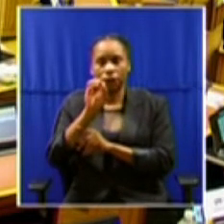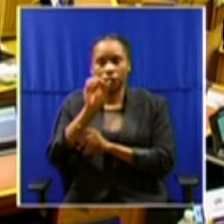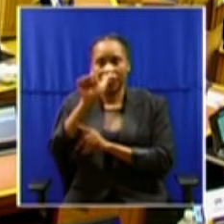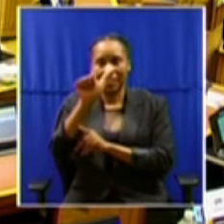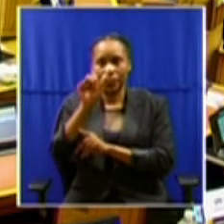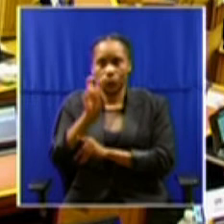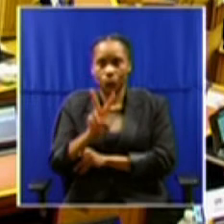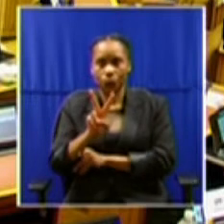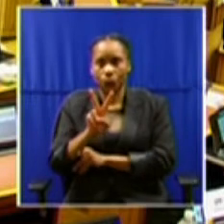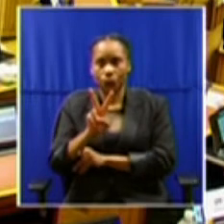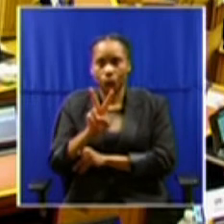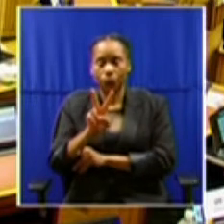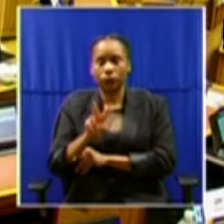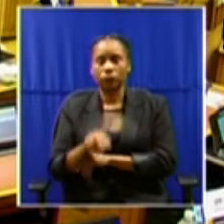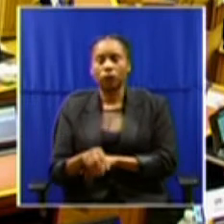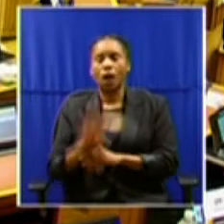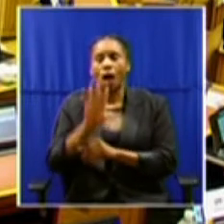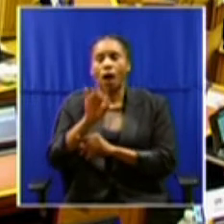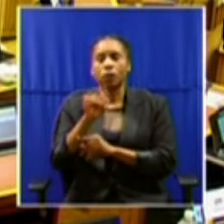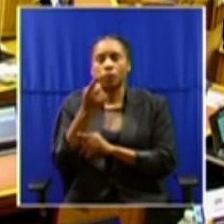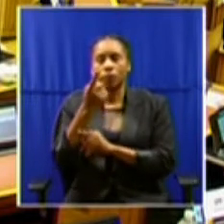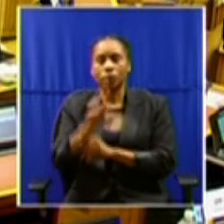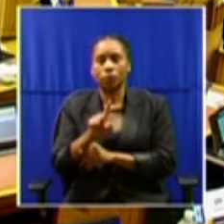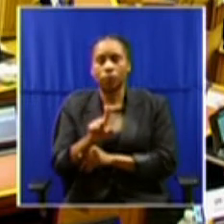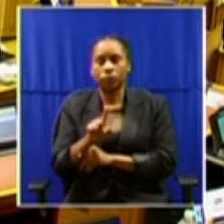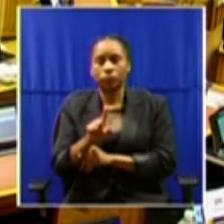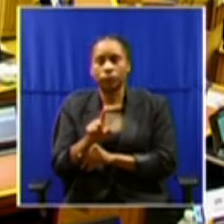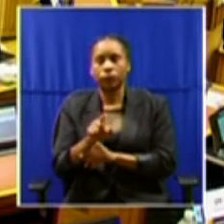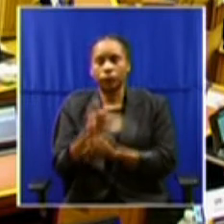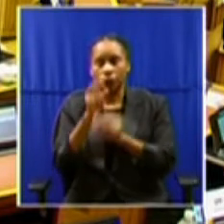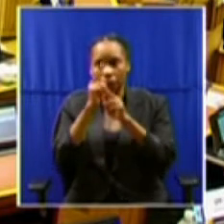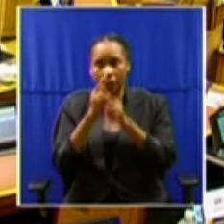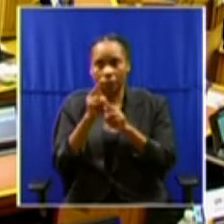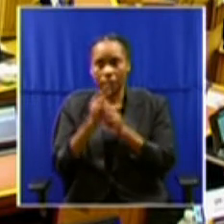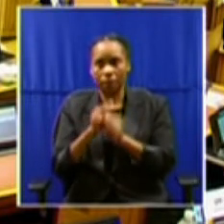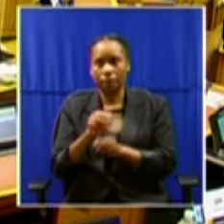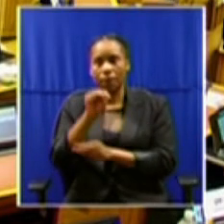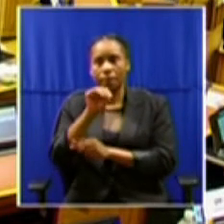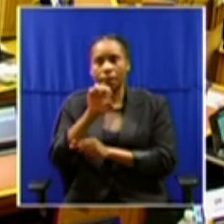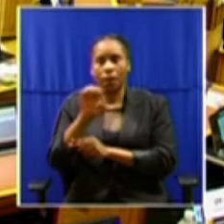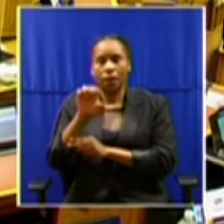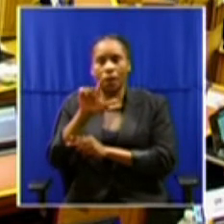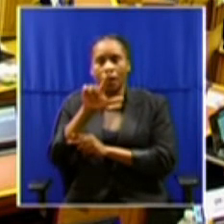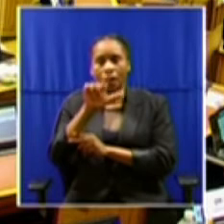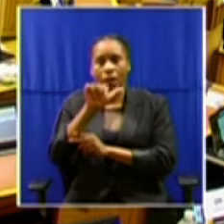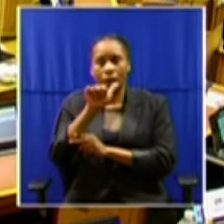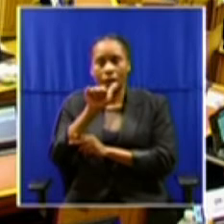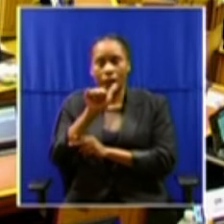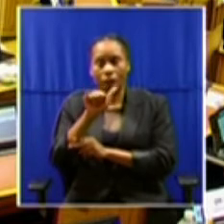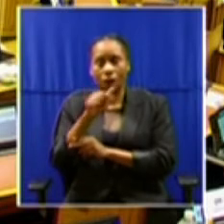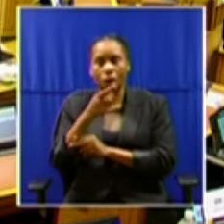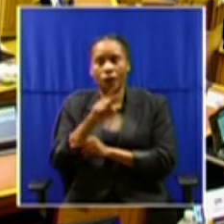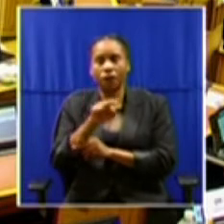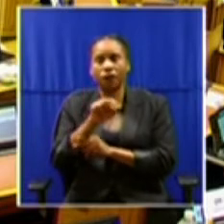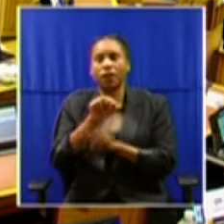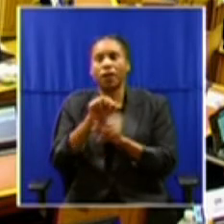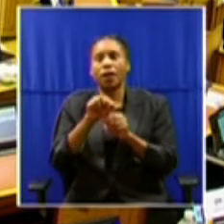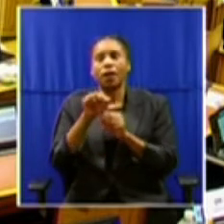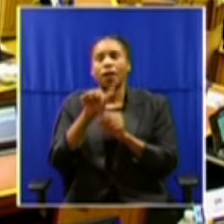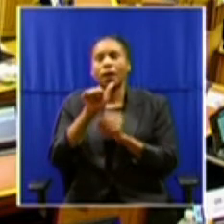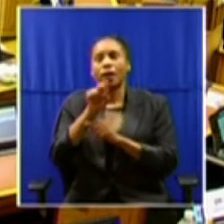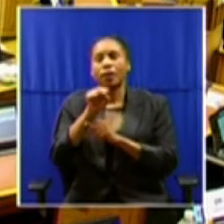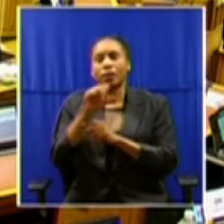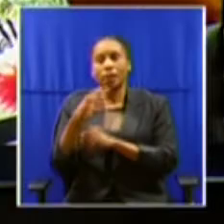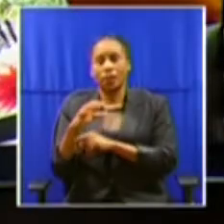562, asked by the Honorable Muela of the ANC to the Minister